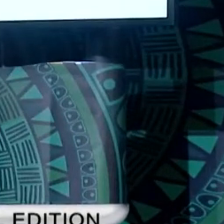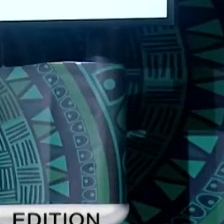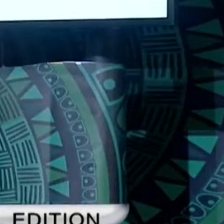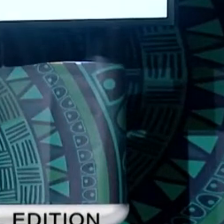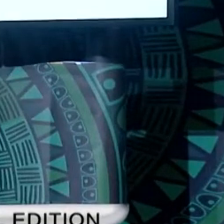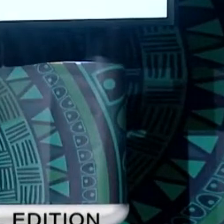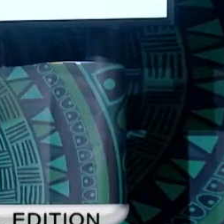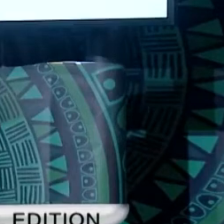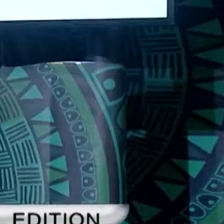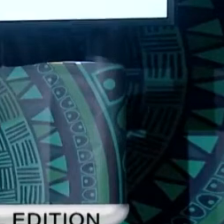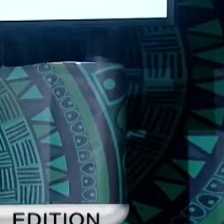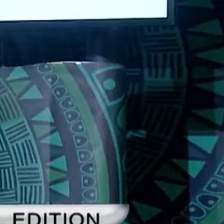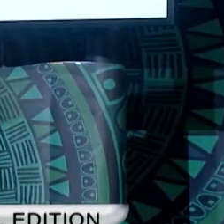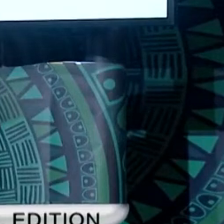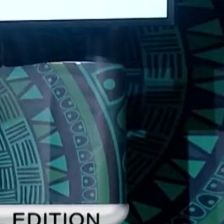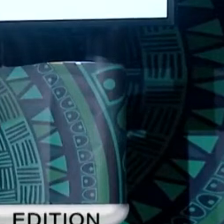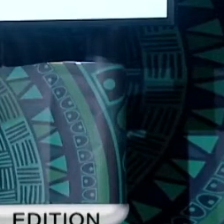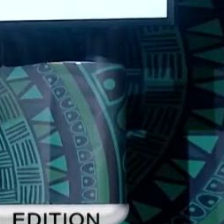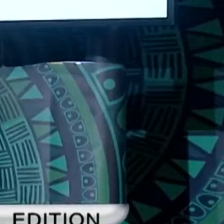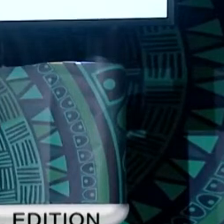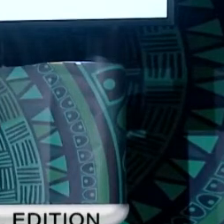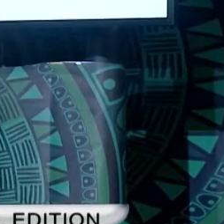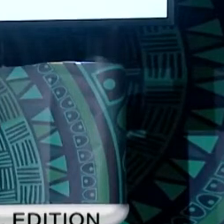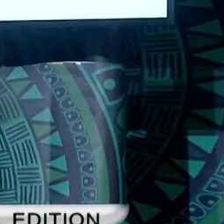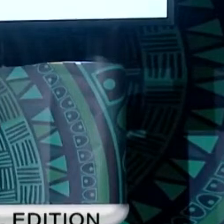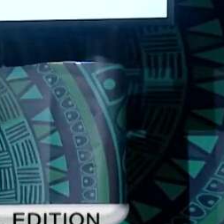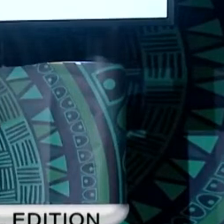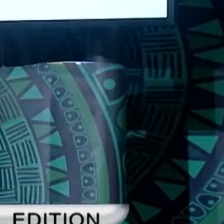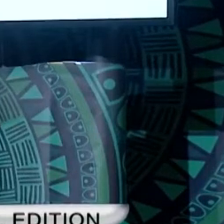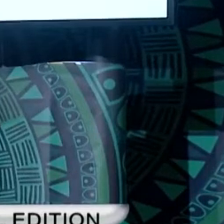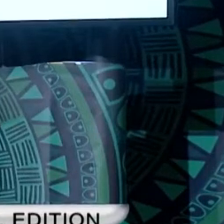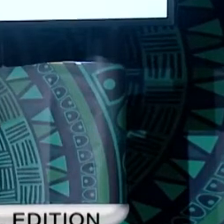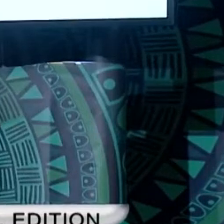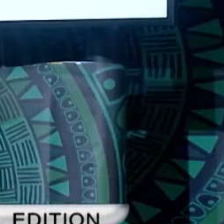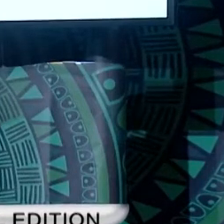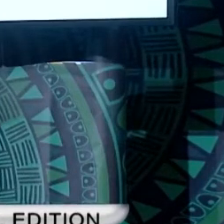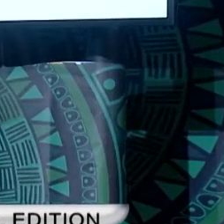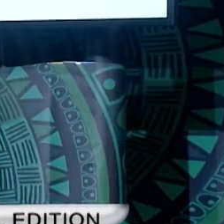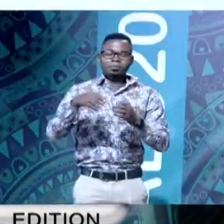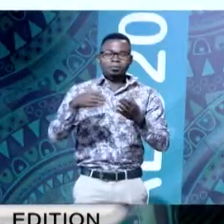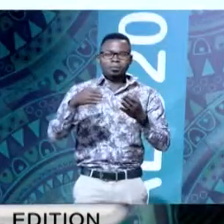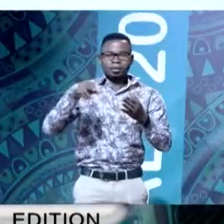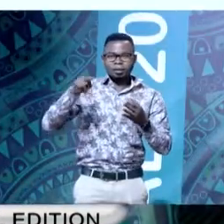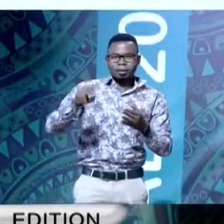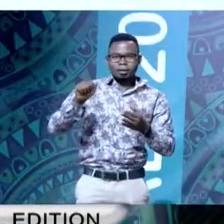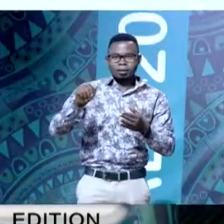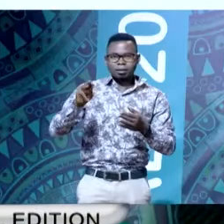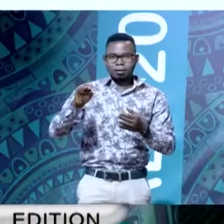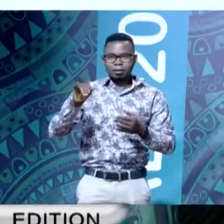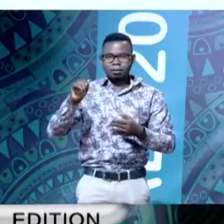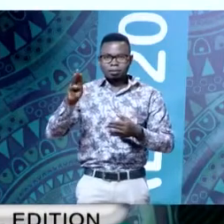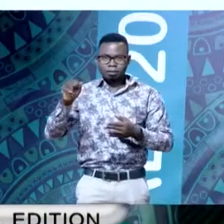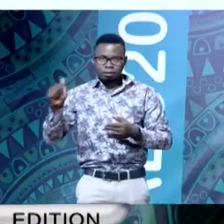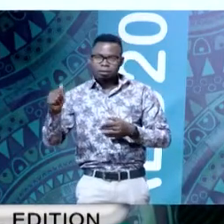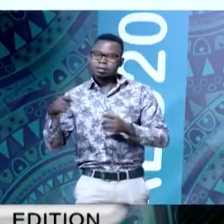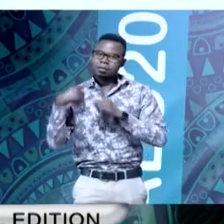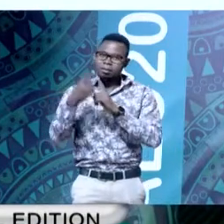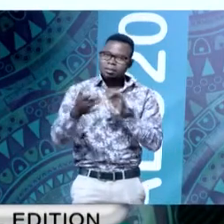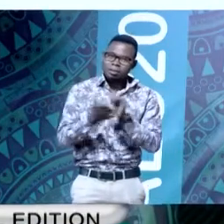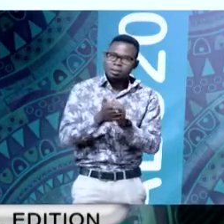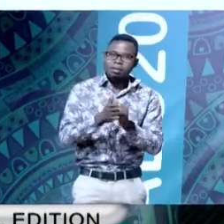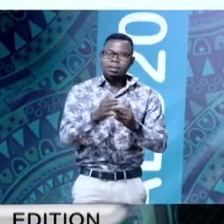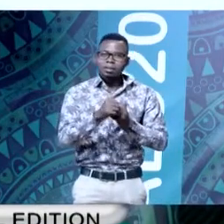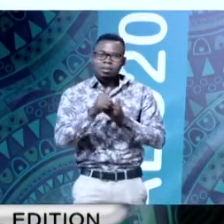to the youthful population, just like the Namibian High Commissioner has said, are the